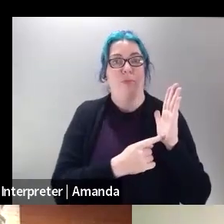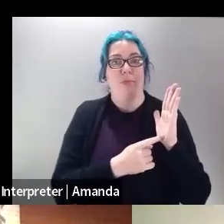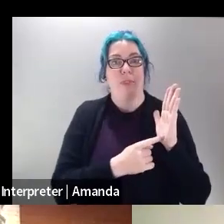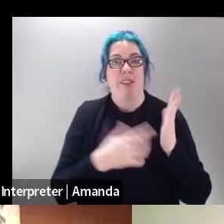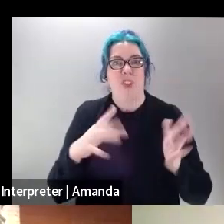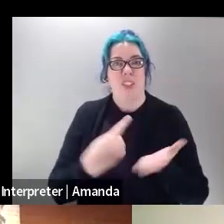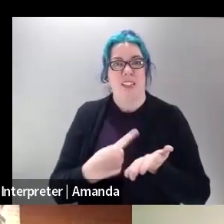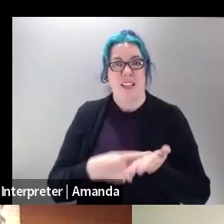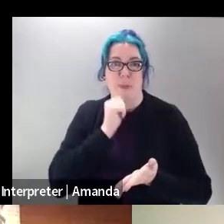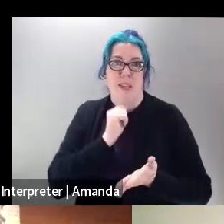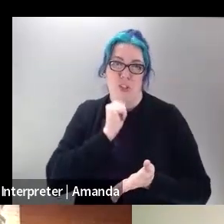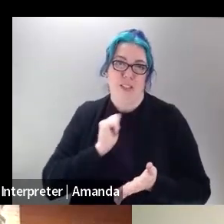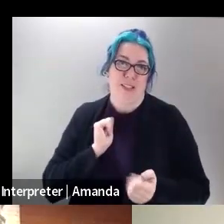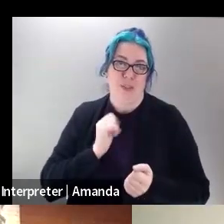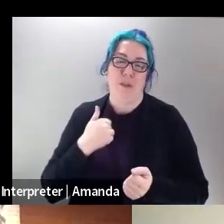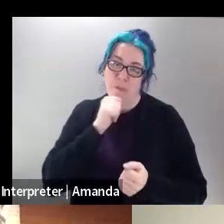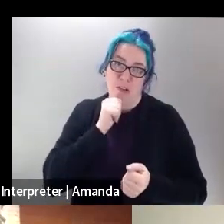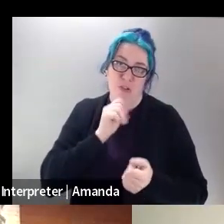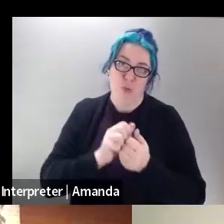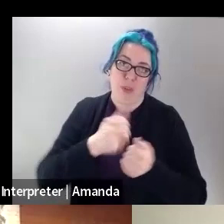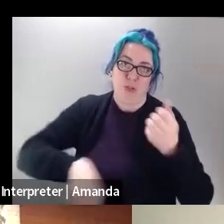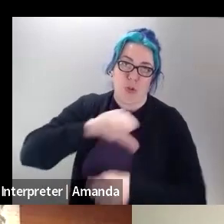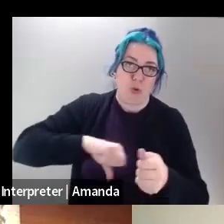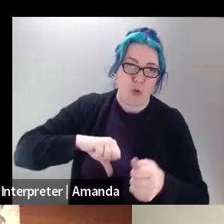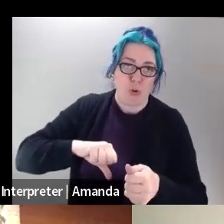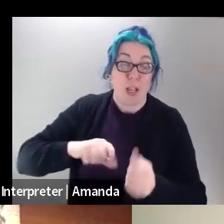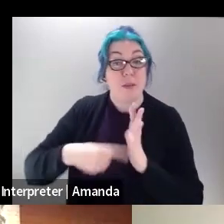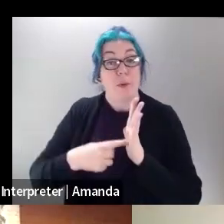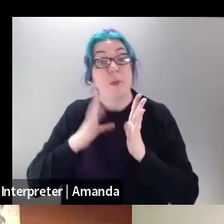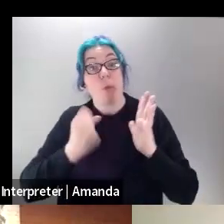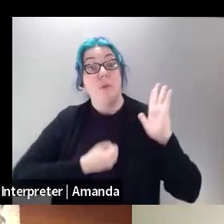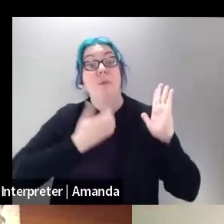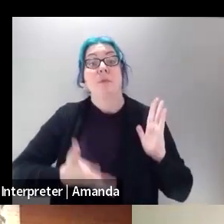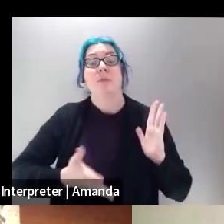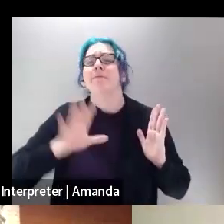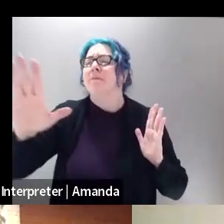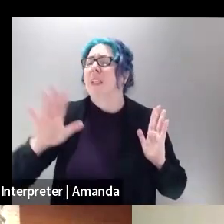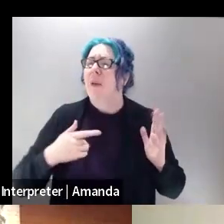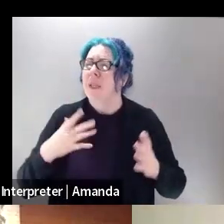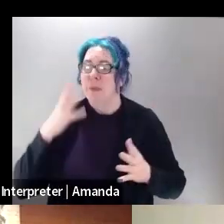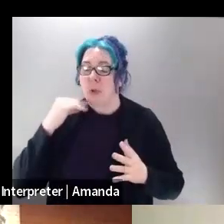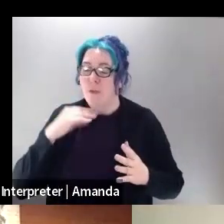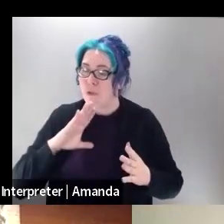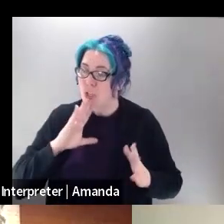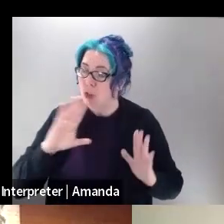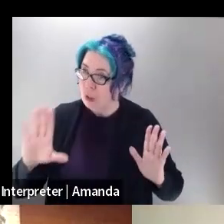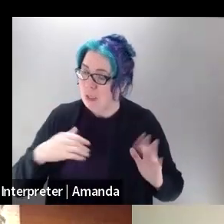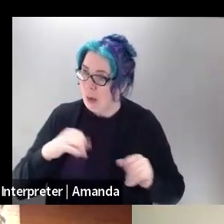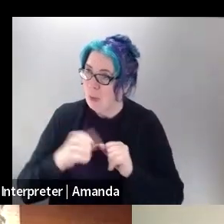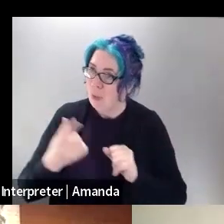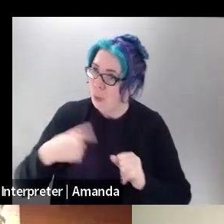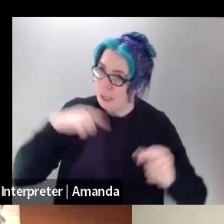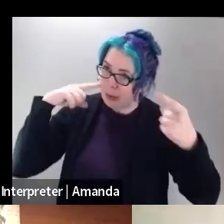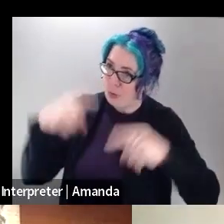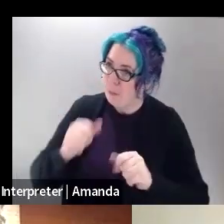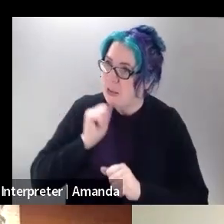a like way I might not have explained. So can I just ask, for another 5 minutes on this break so I can kind of go over it or whatever.